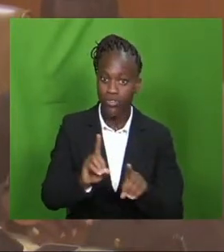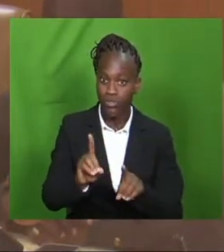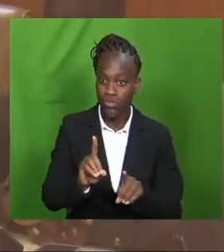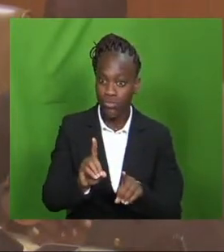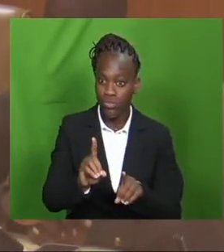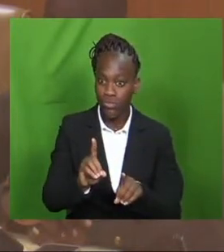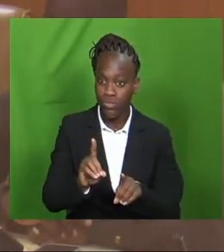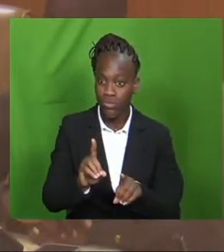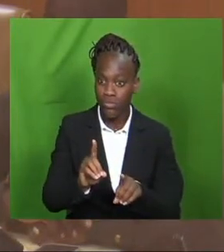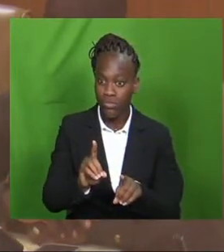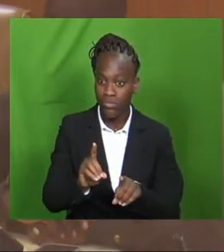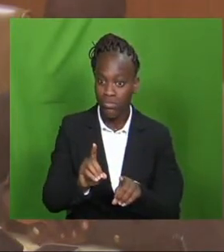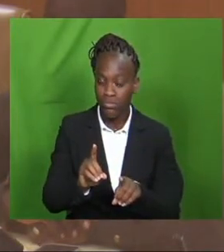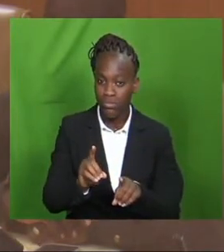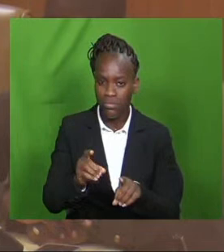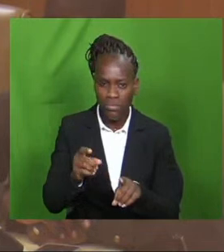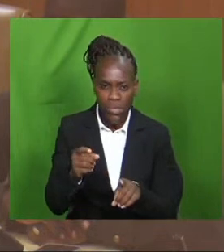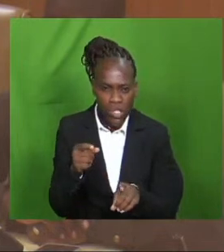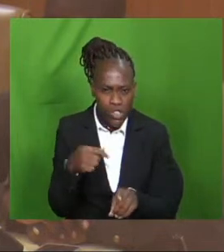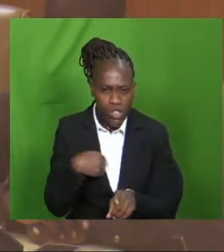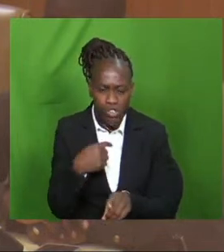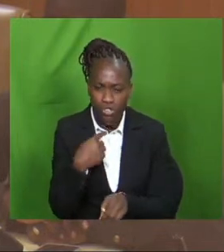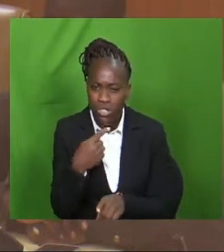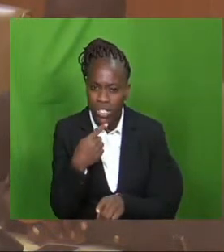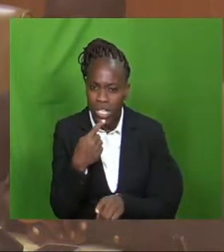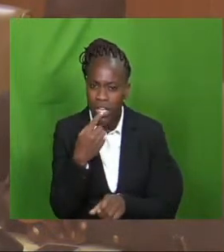gave assurance?